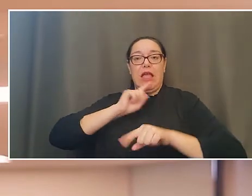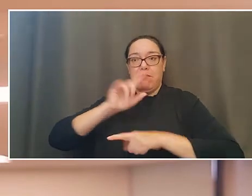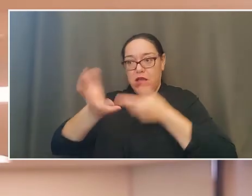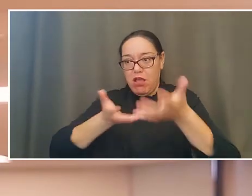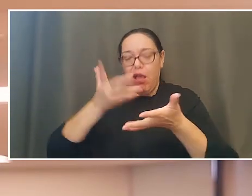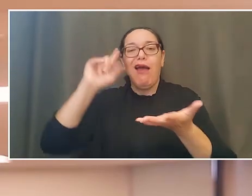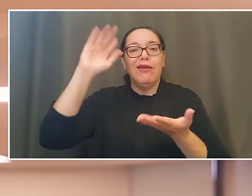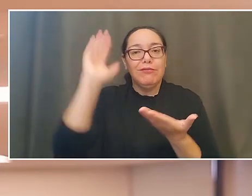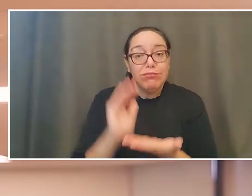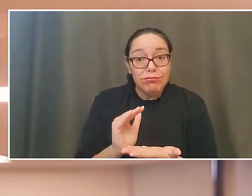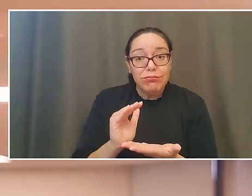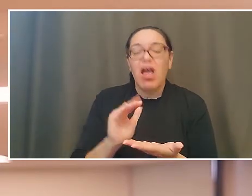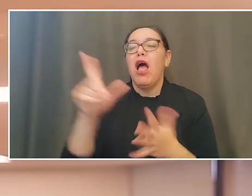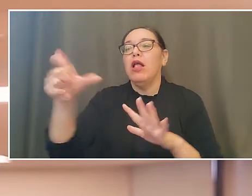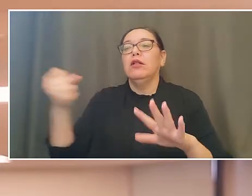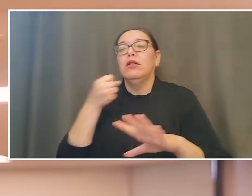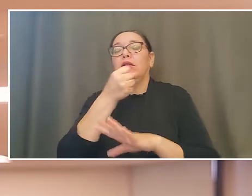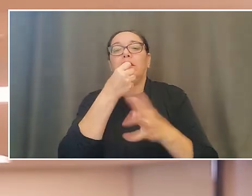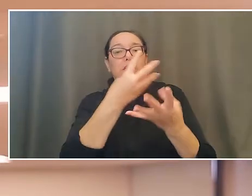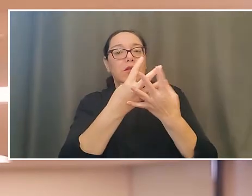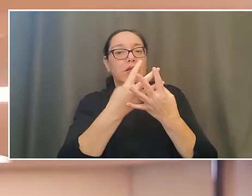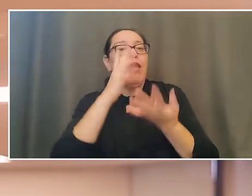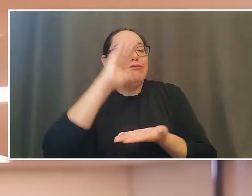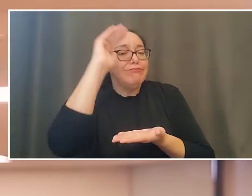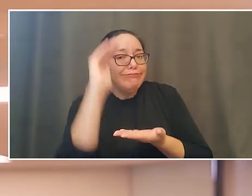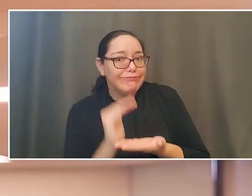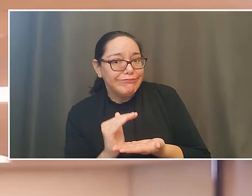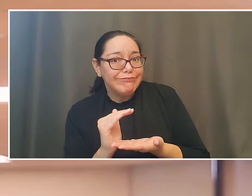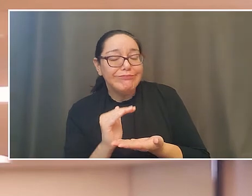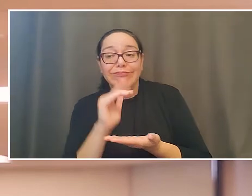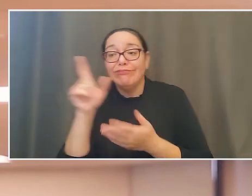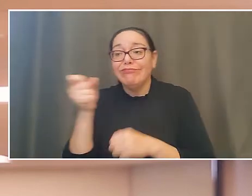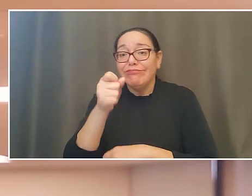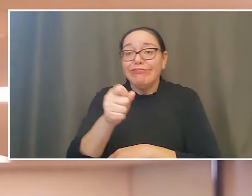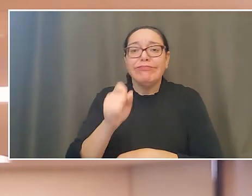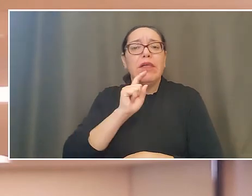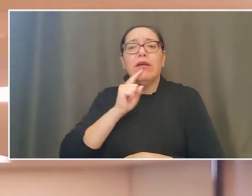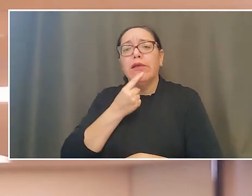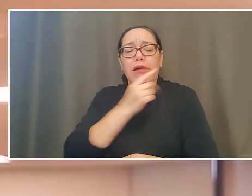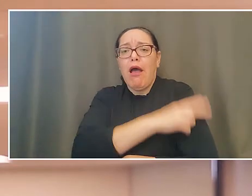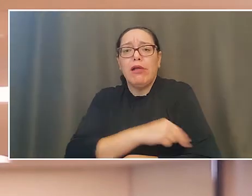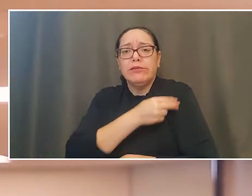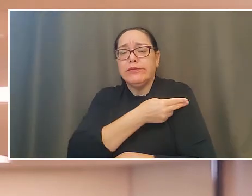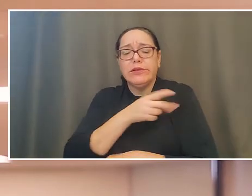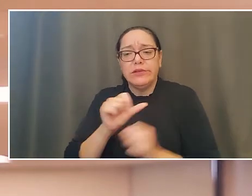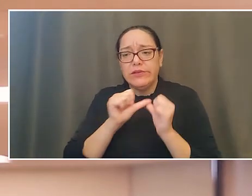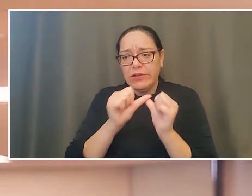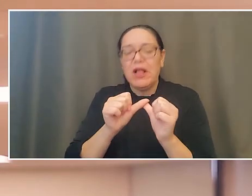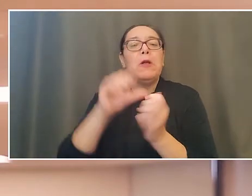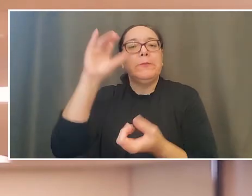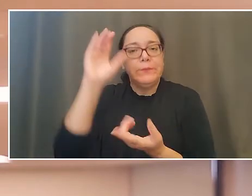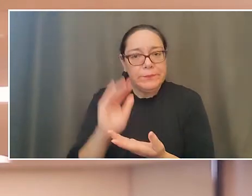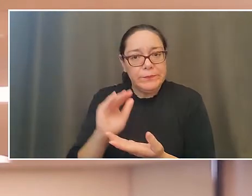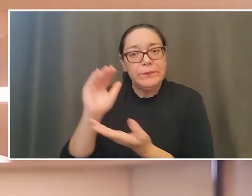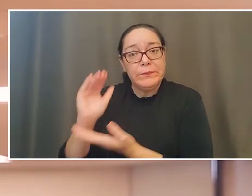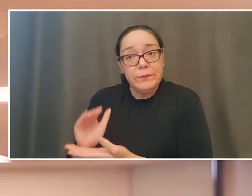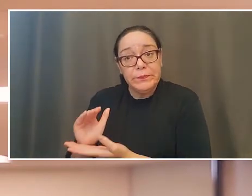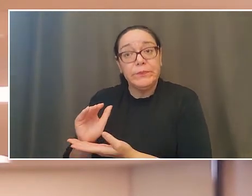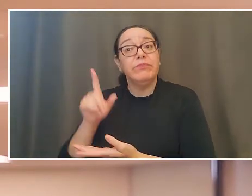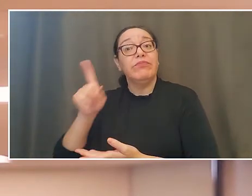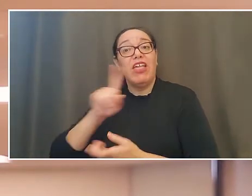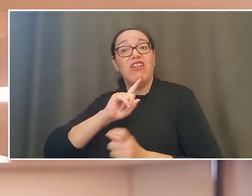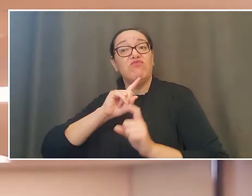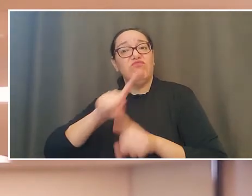reduce incarceration and acute psychiatric hospitalization. In fiscal year 18-19, the crisis teams